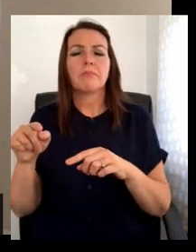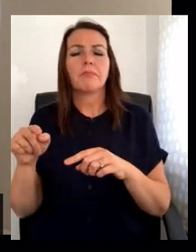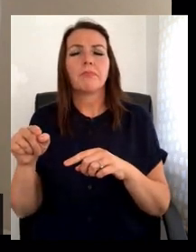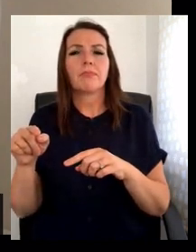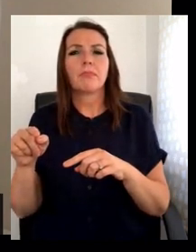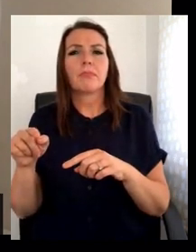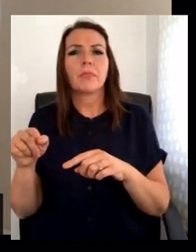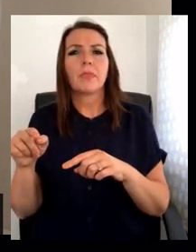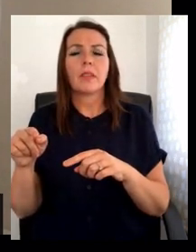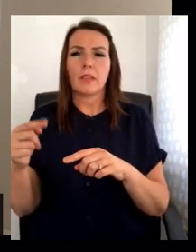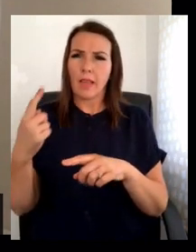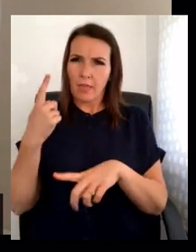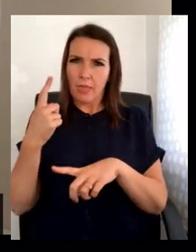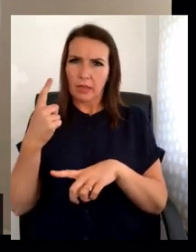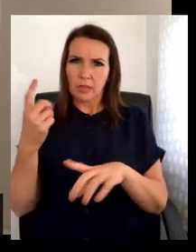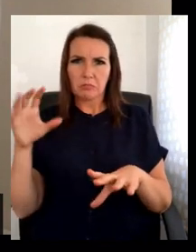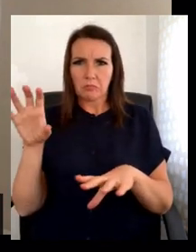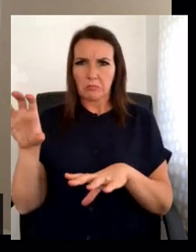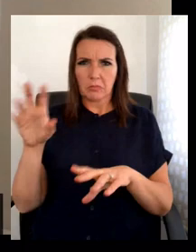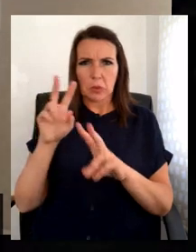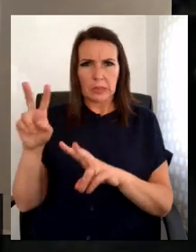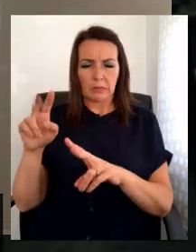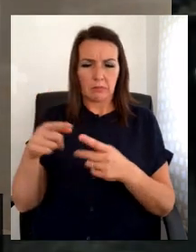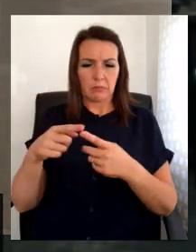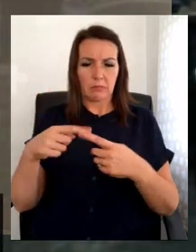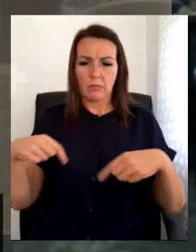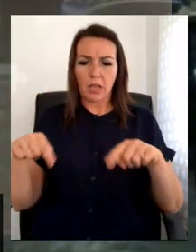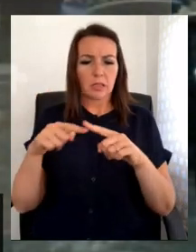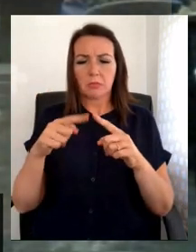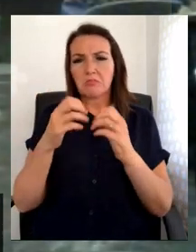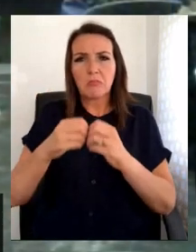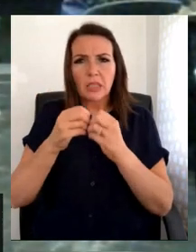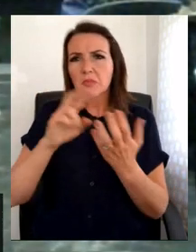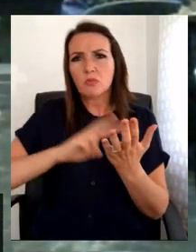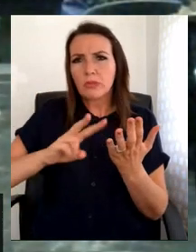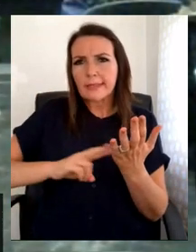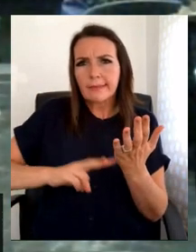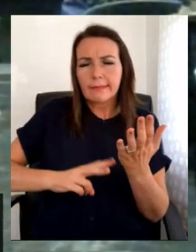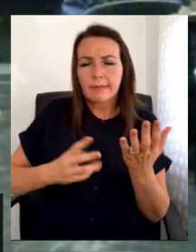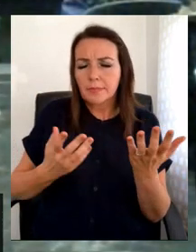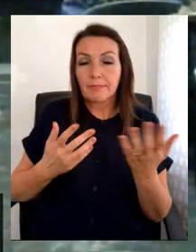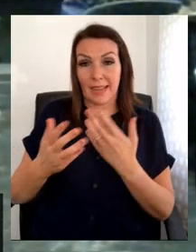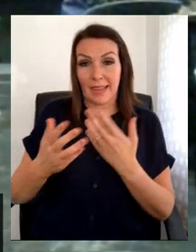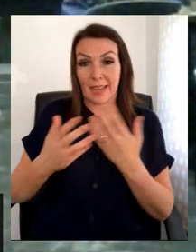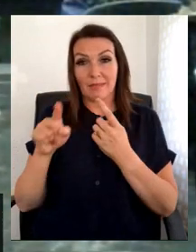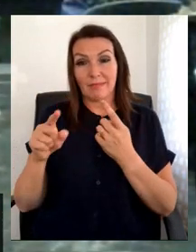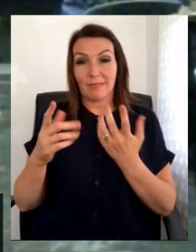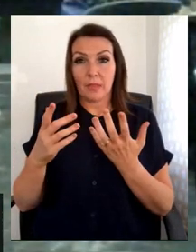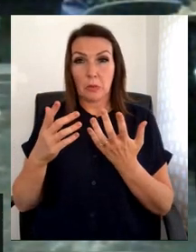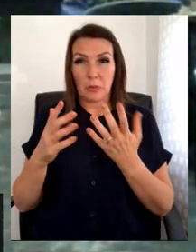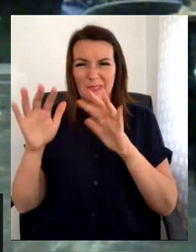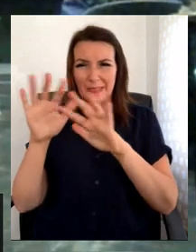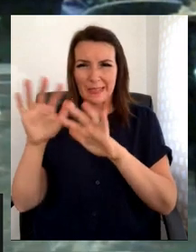I think it's just an image of us in a read through or something, and they just happened to be... Anyways, it was incredibly pixelated. I'm sorry, I